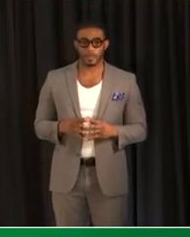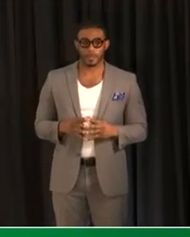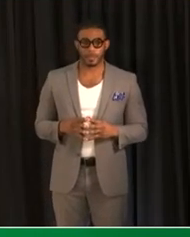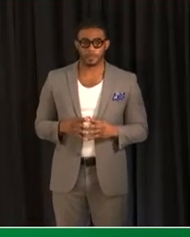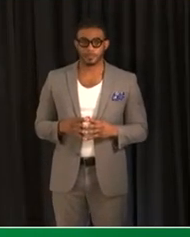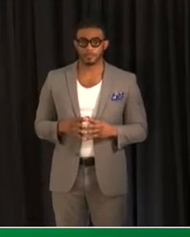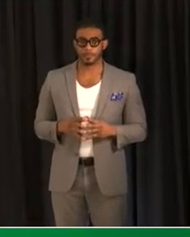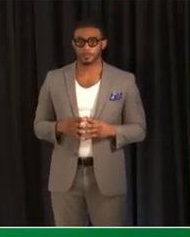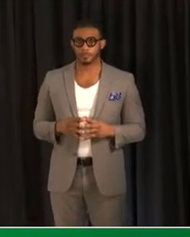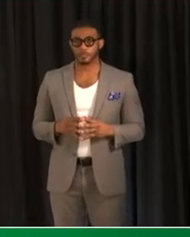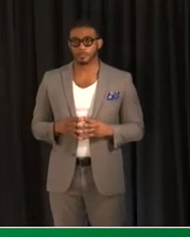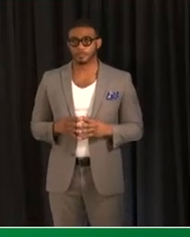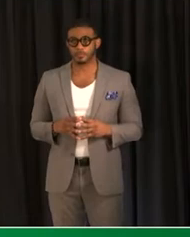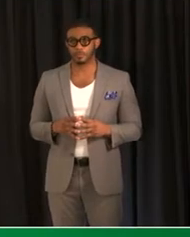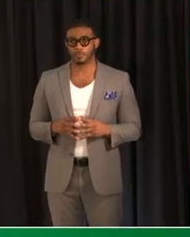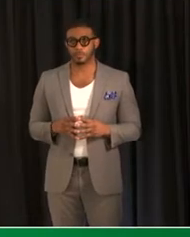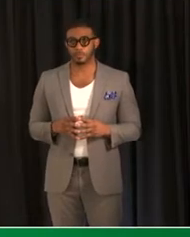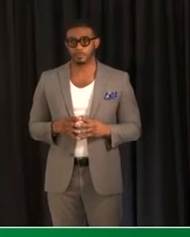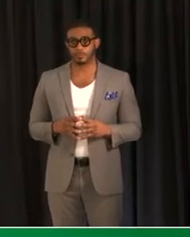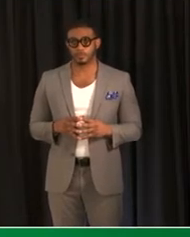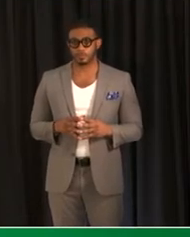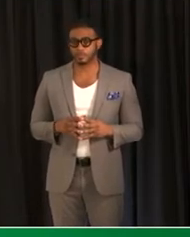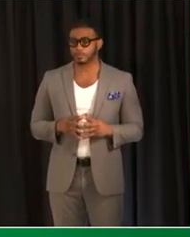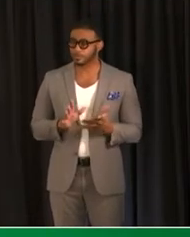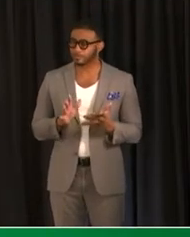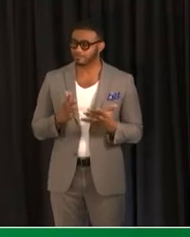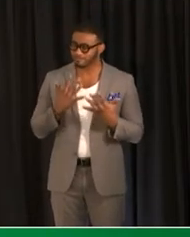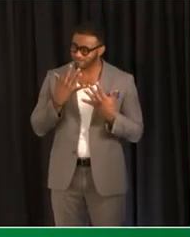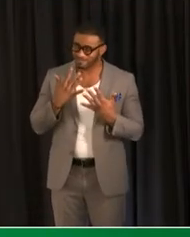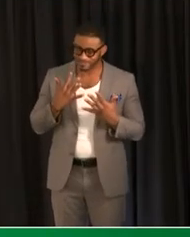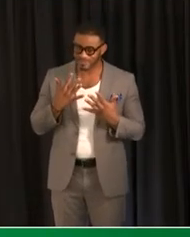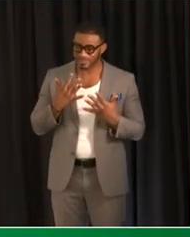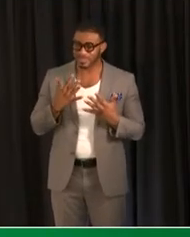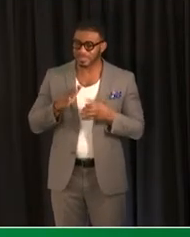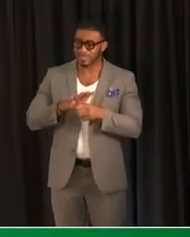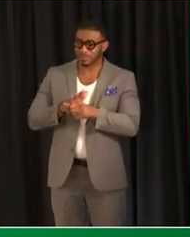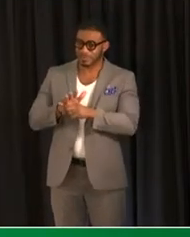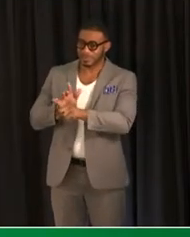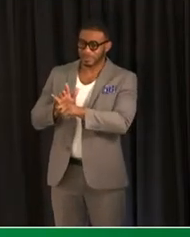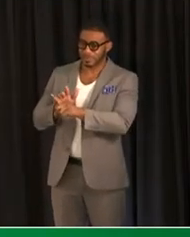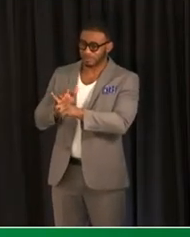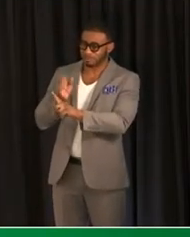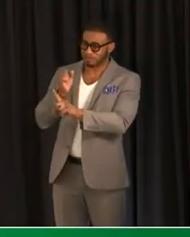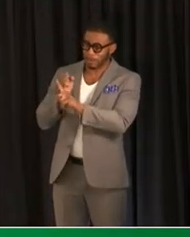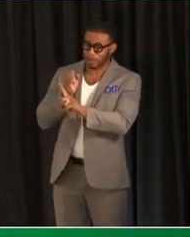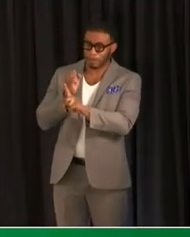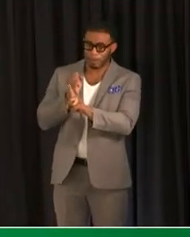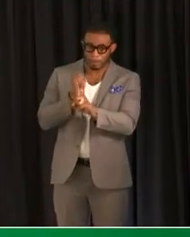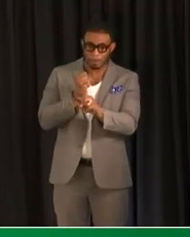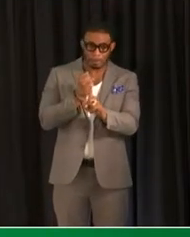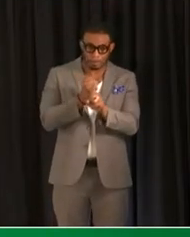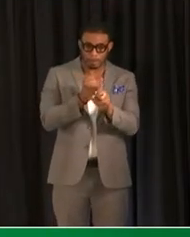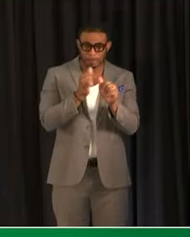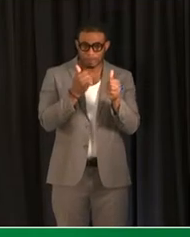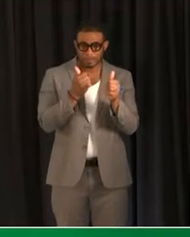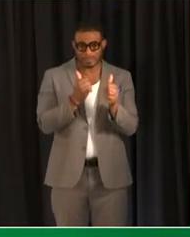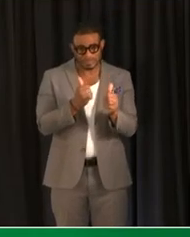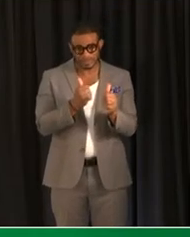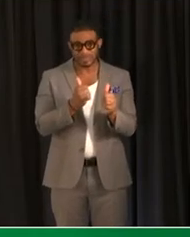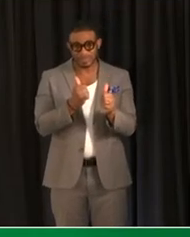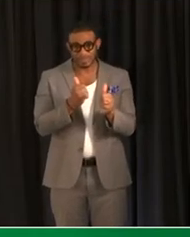Pues desgraciadamente la pandemia ha traído recorte de horas. Unfortunately, the pandemic has had the effect